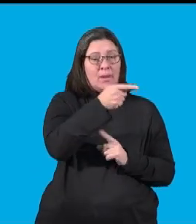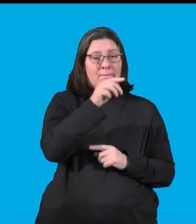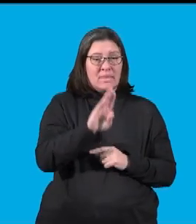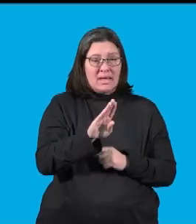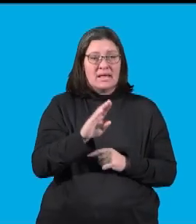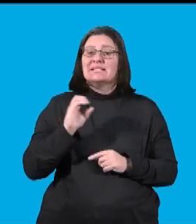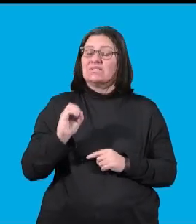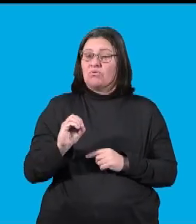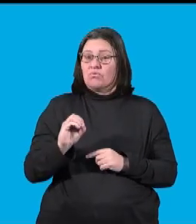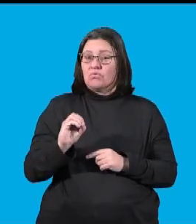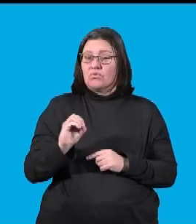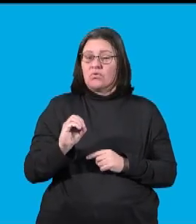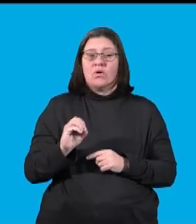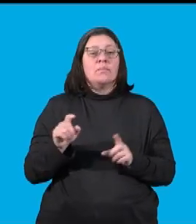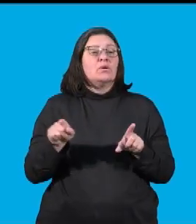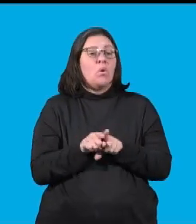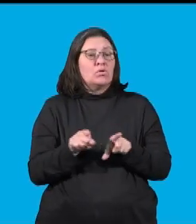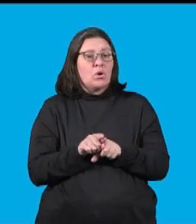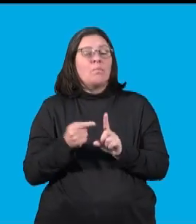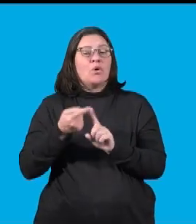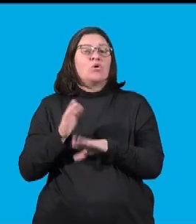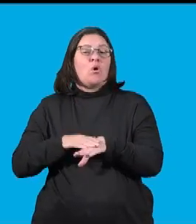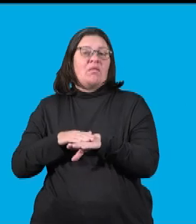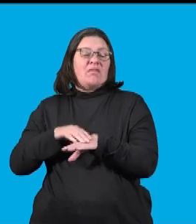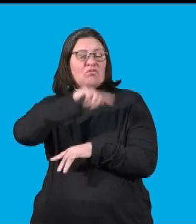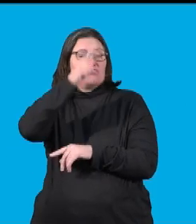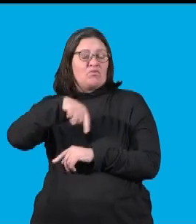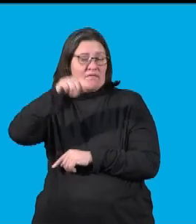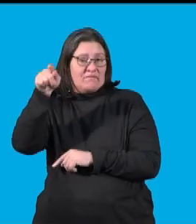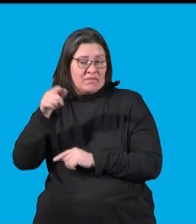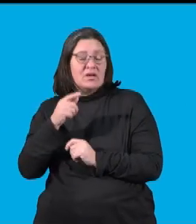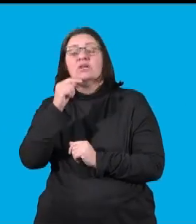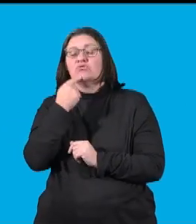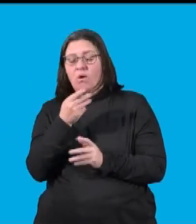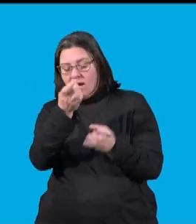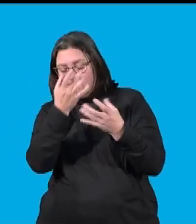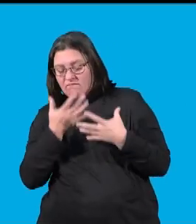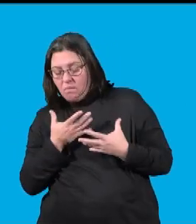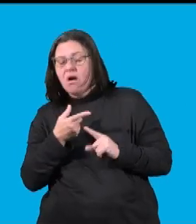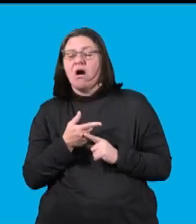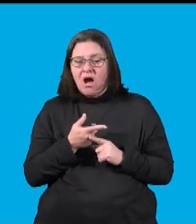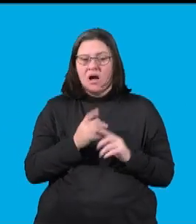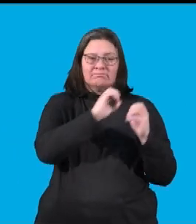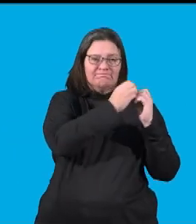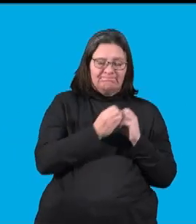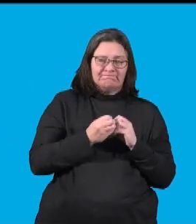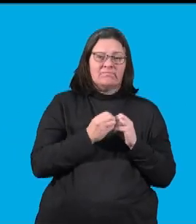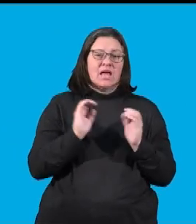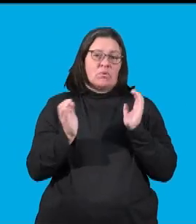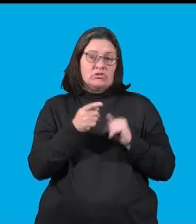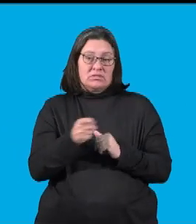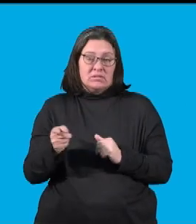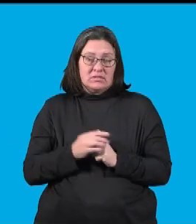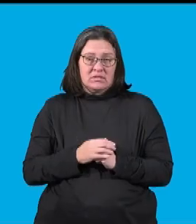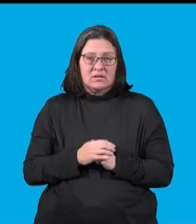at the point B is 0. It's also a point on the graph. So we're going to use that information to help us formulate